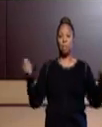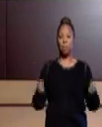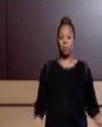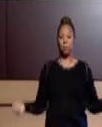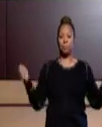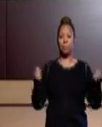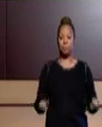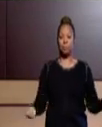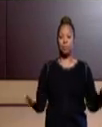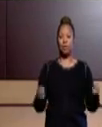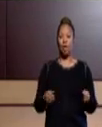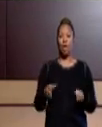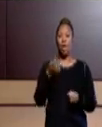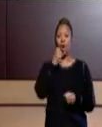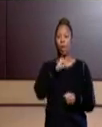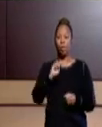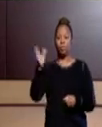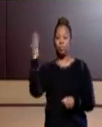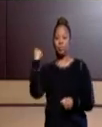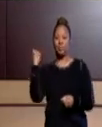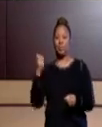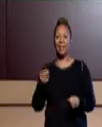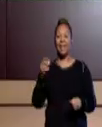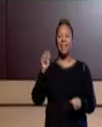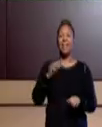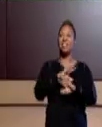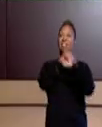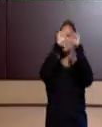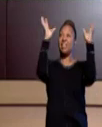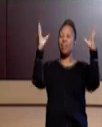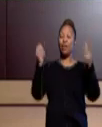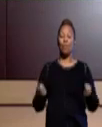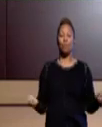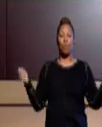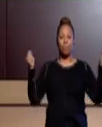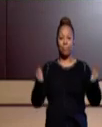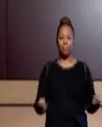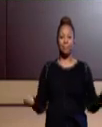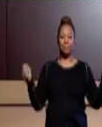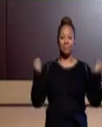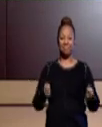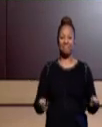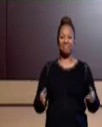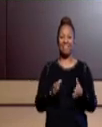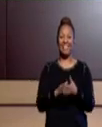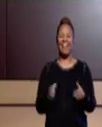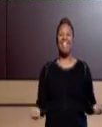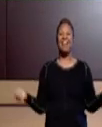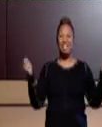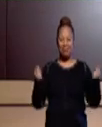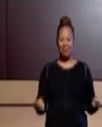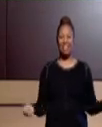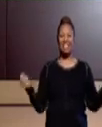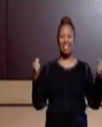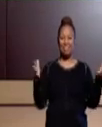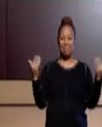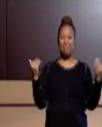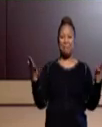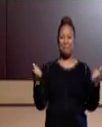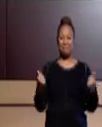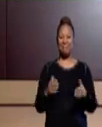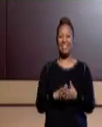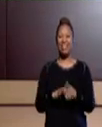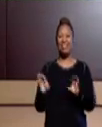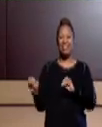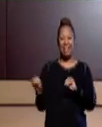rope, old-fashioned exercises. Air rope. Air rope. Let's say you ain't got a jump rope. Air rope. Double That's right. Dutch. That's double Dutch Come air on rope. Here. That's right. You just